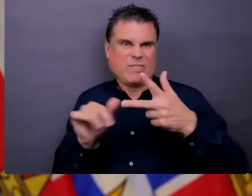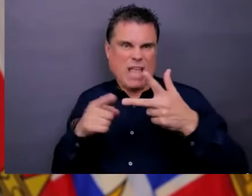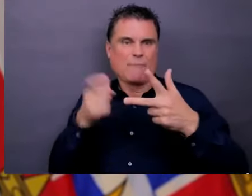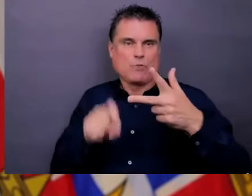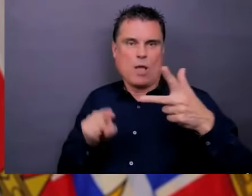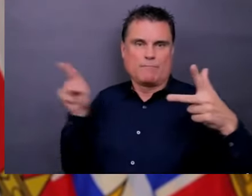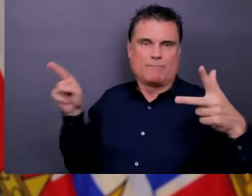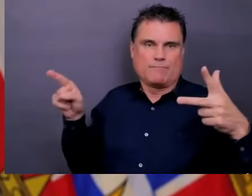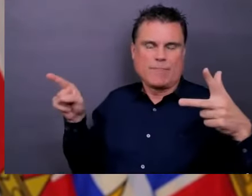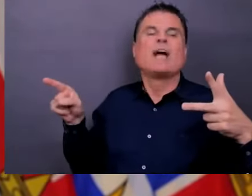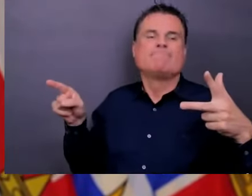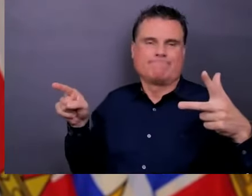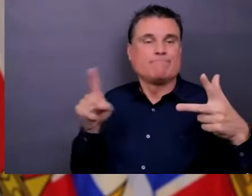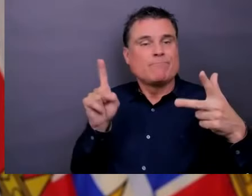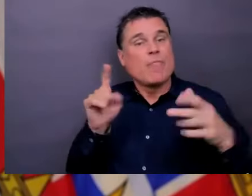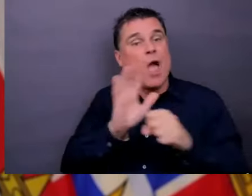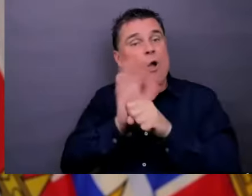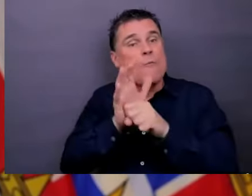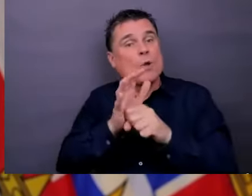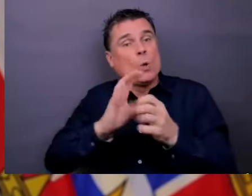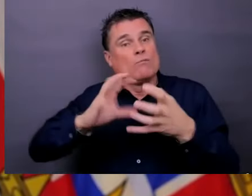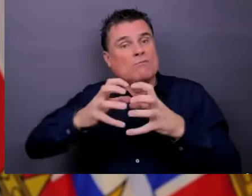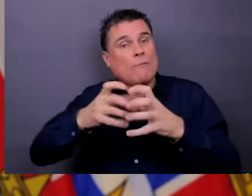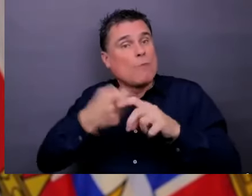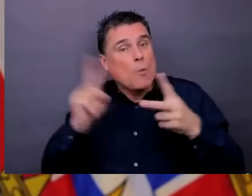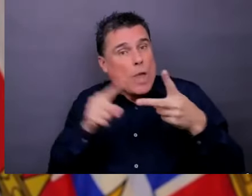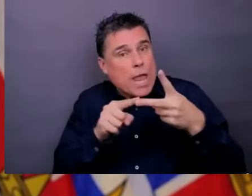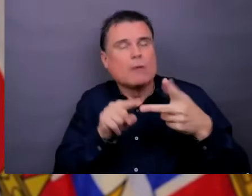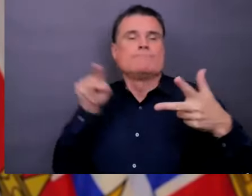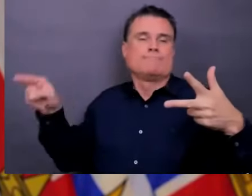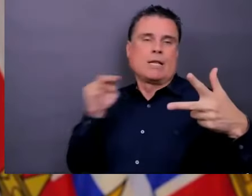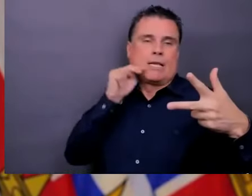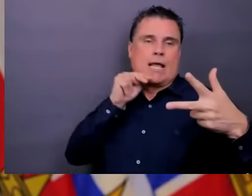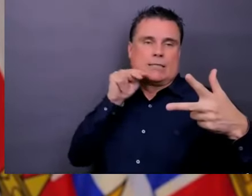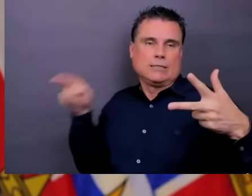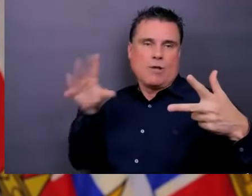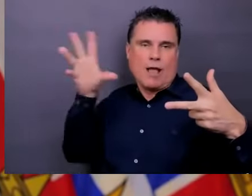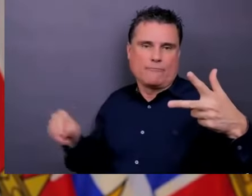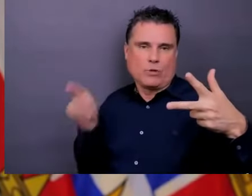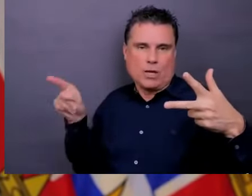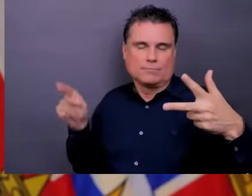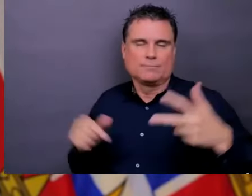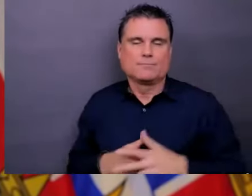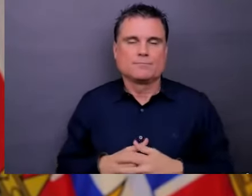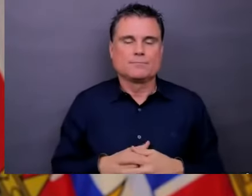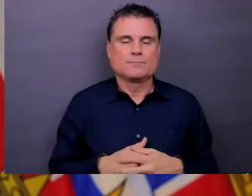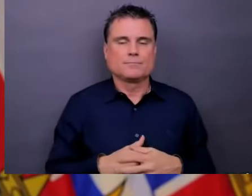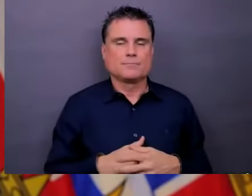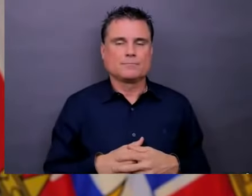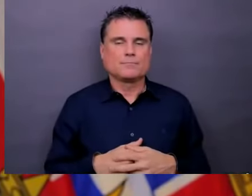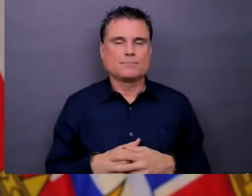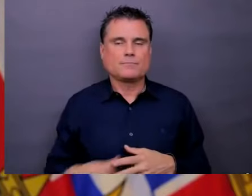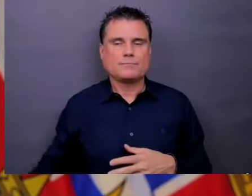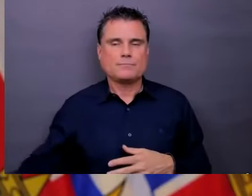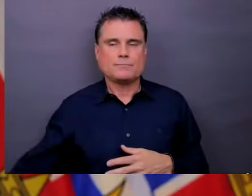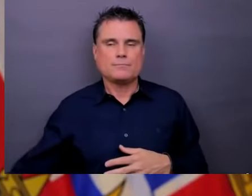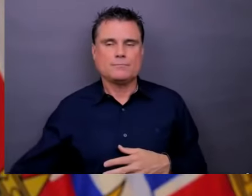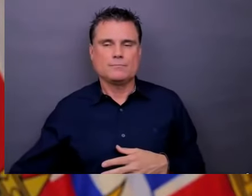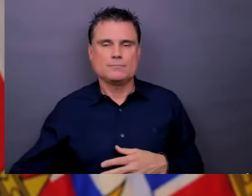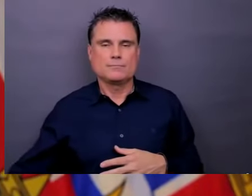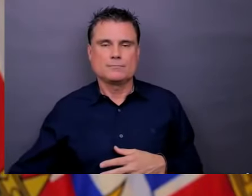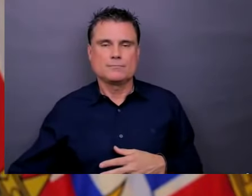some of the changes, the mutations that this variant had that might confer an advantage in terms of